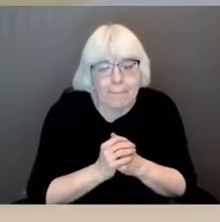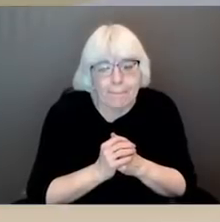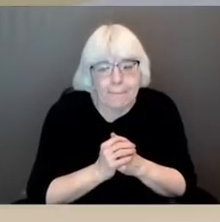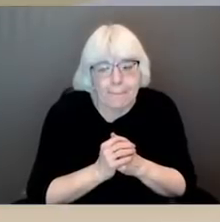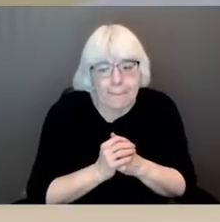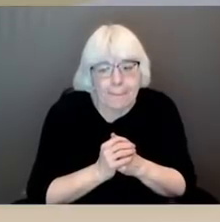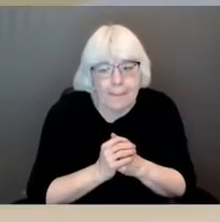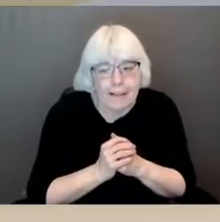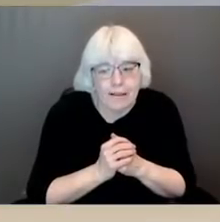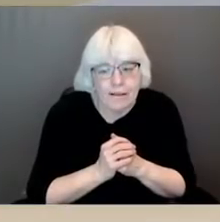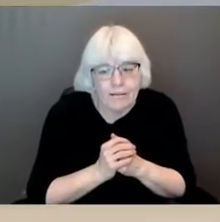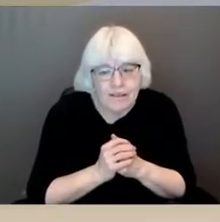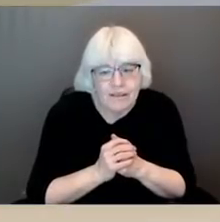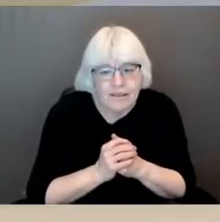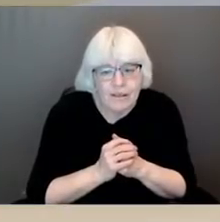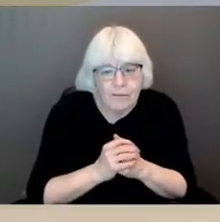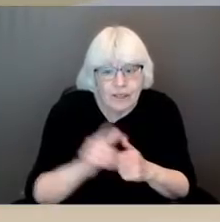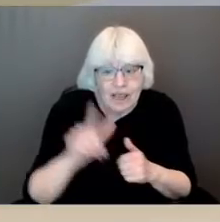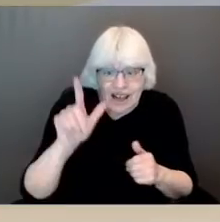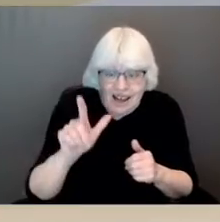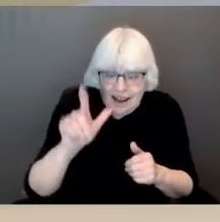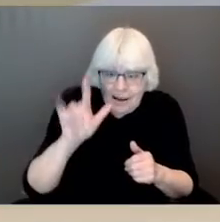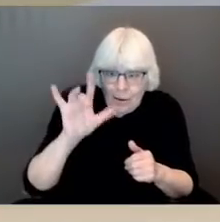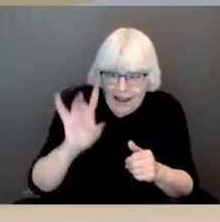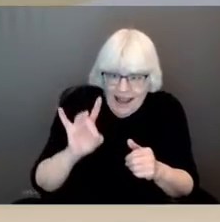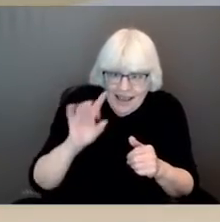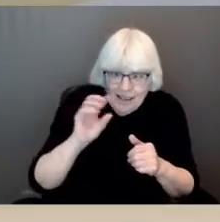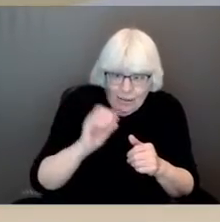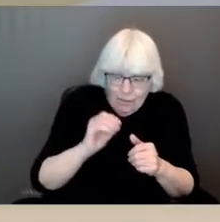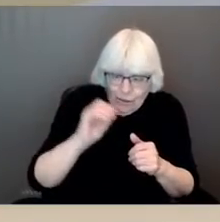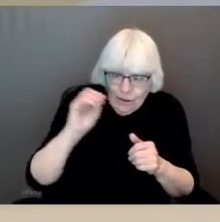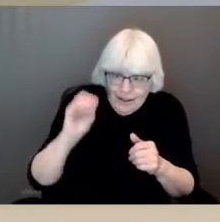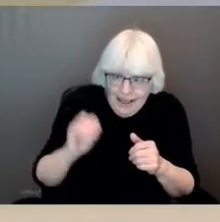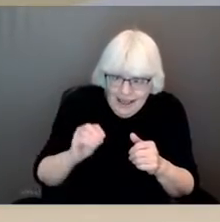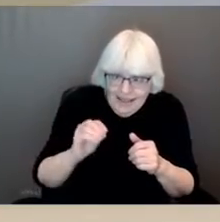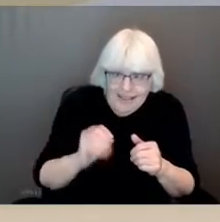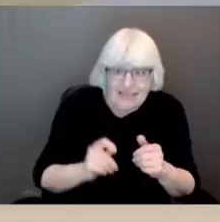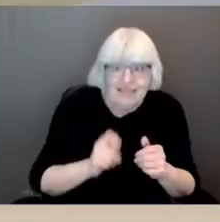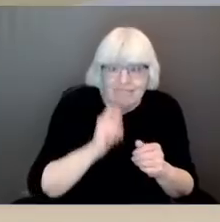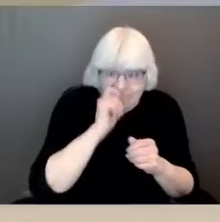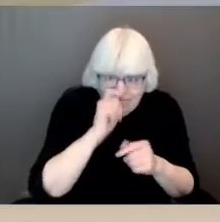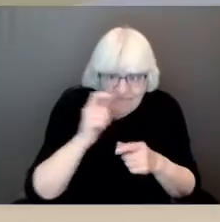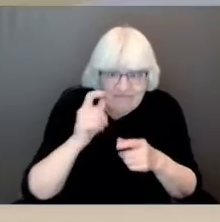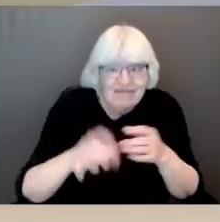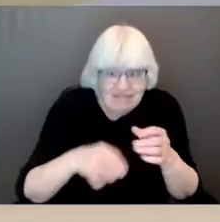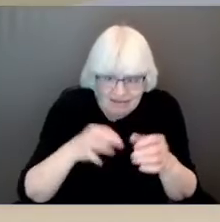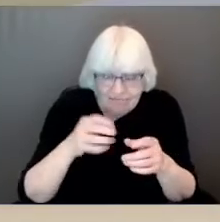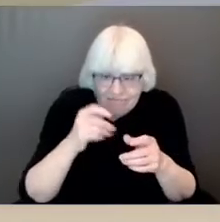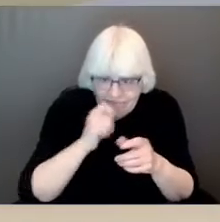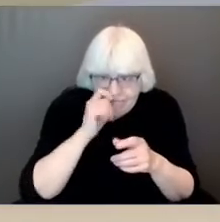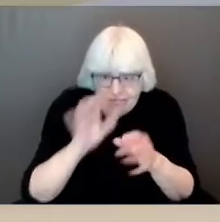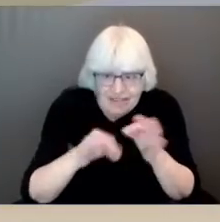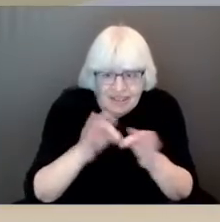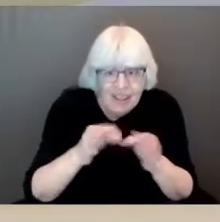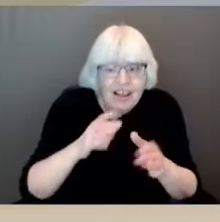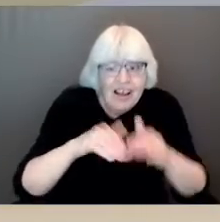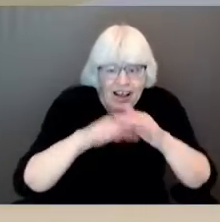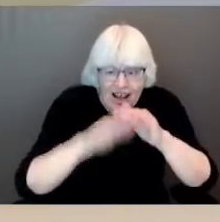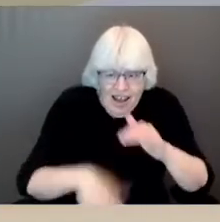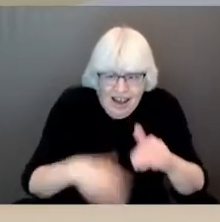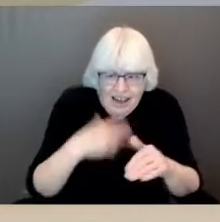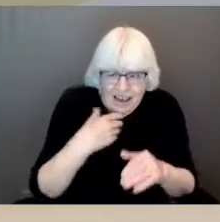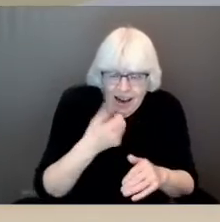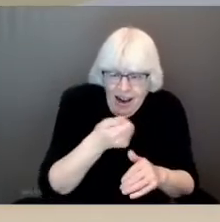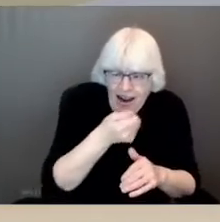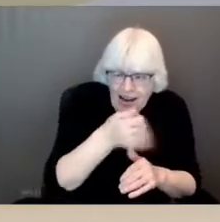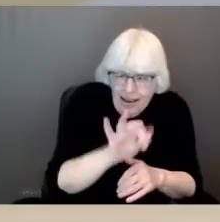27% of our, just in terms of testing, 27% of our tests in the last week were in those under age 19. And in the